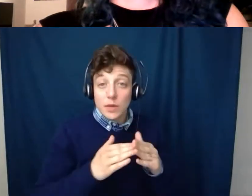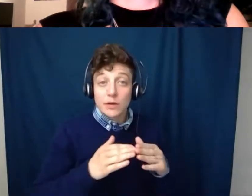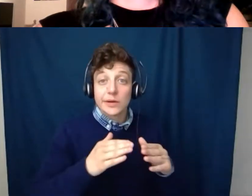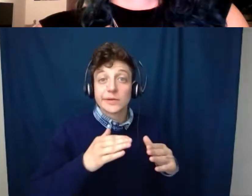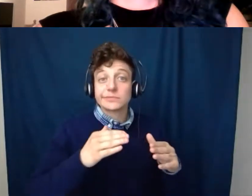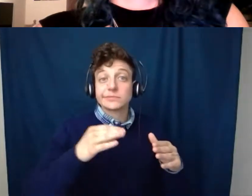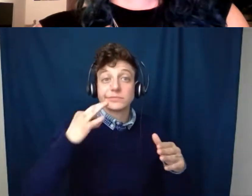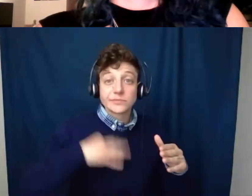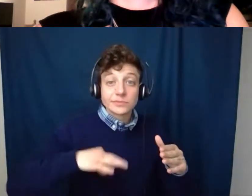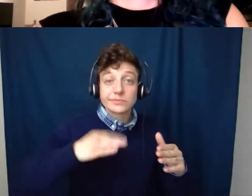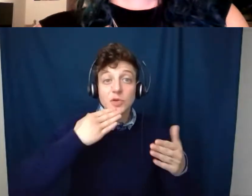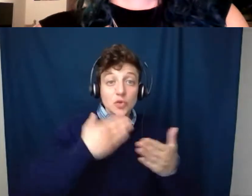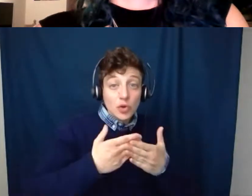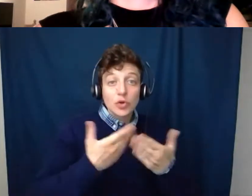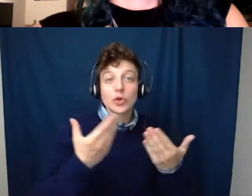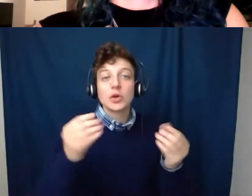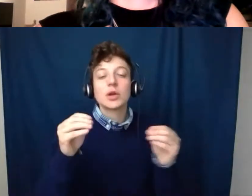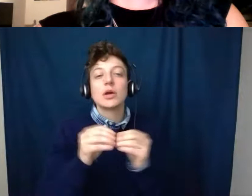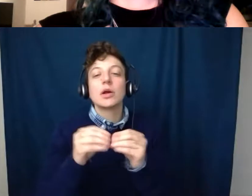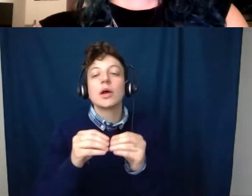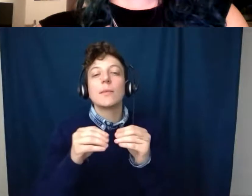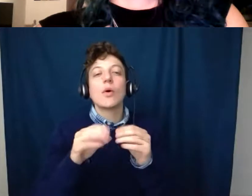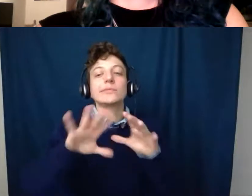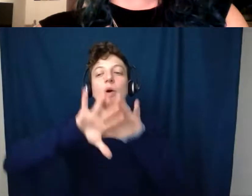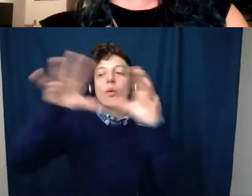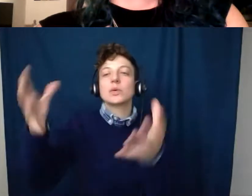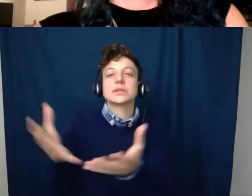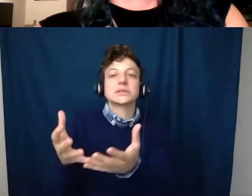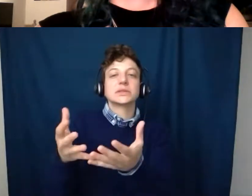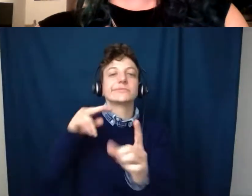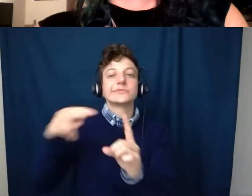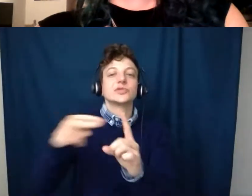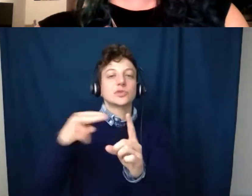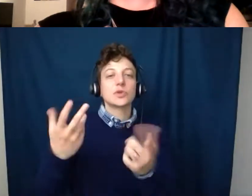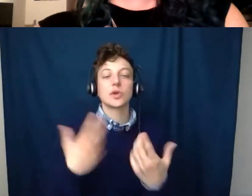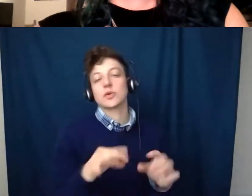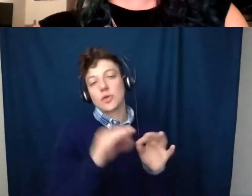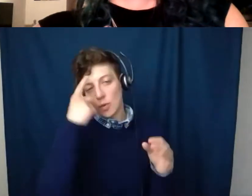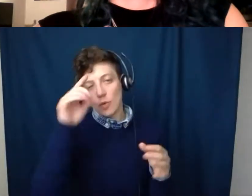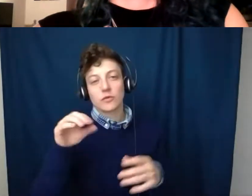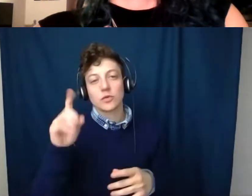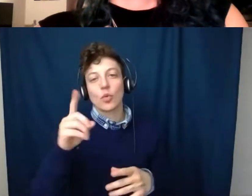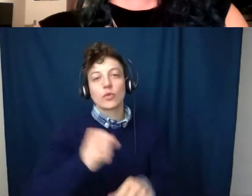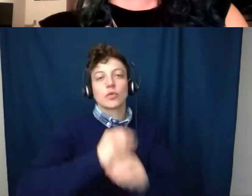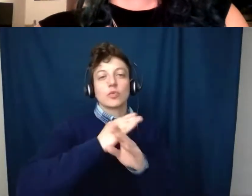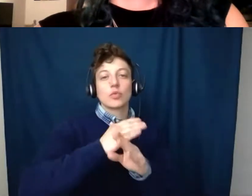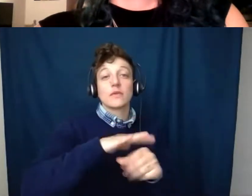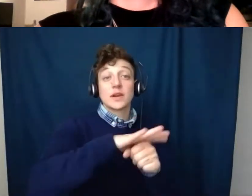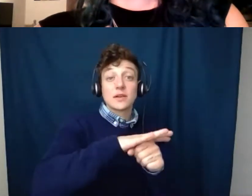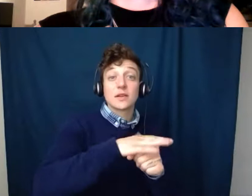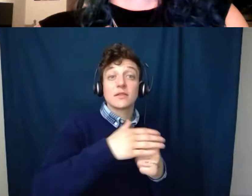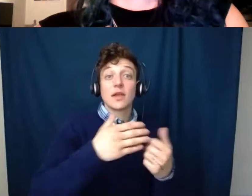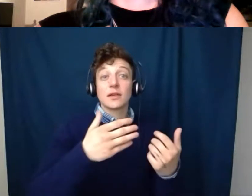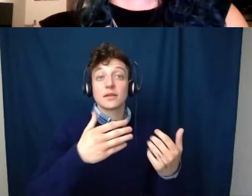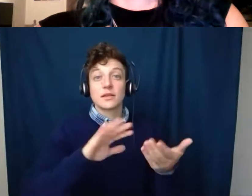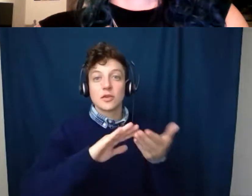things a little more holistically is important, and also really thinking about overdose prevention sites as a community asset instead of a community